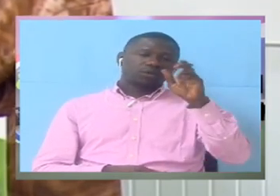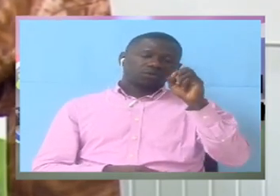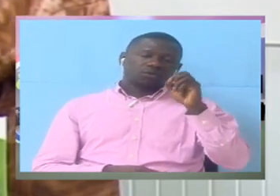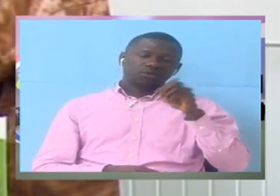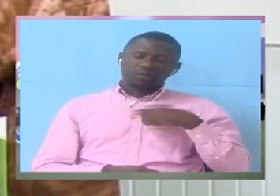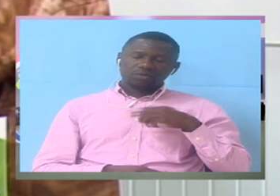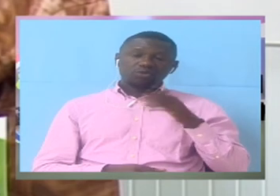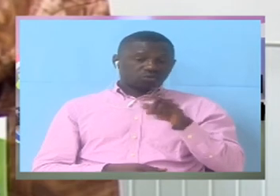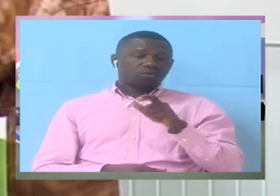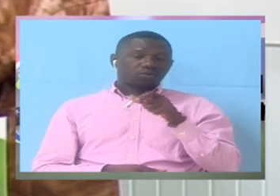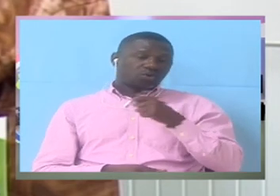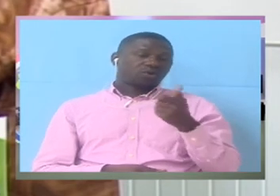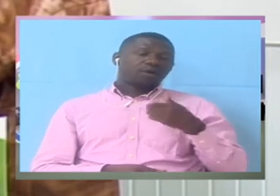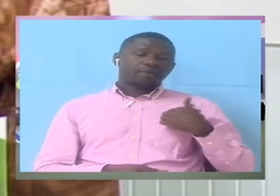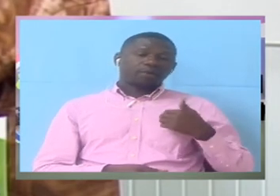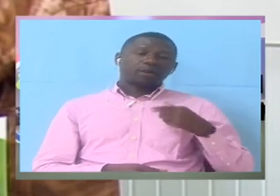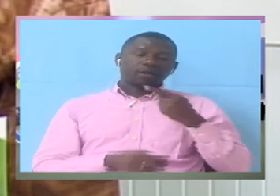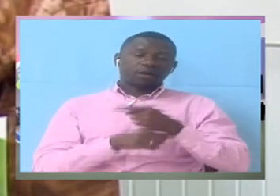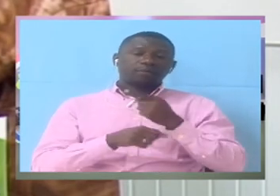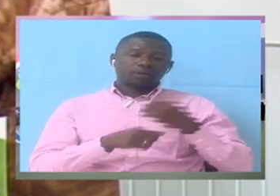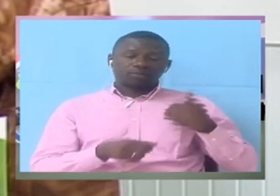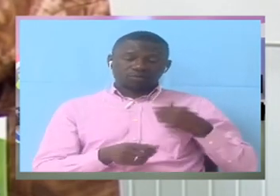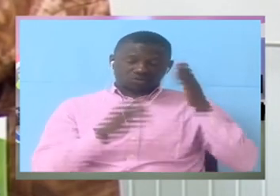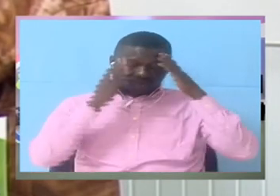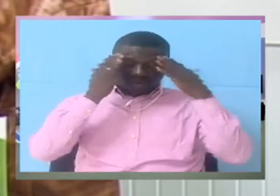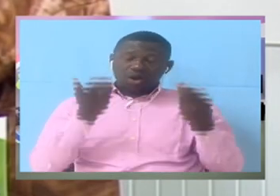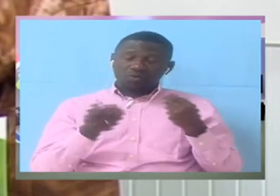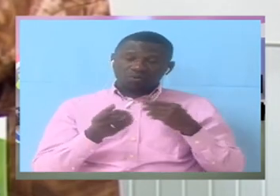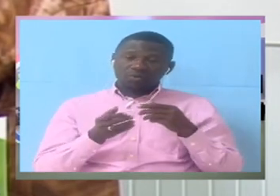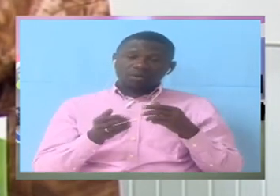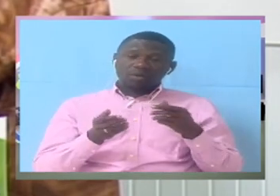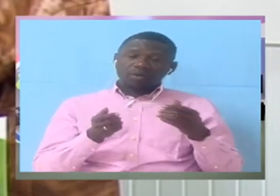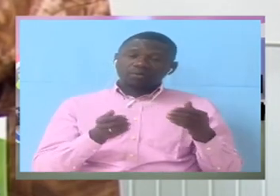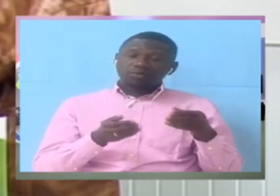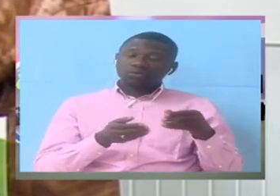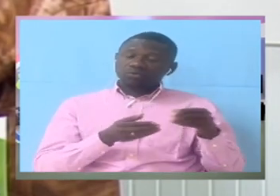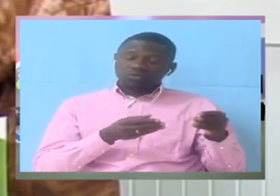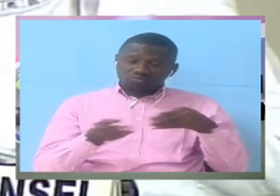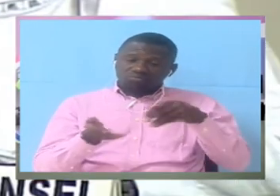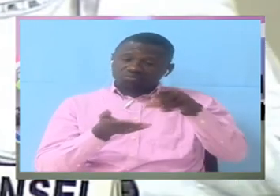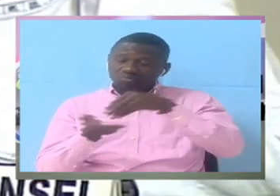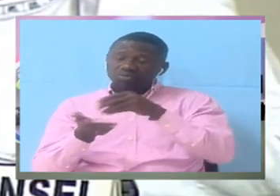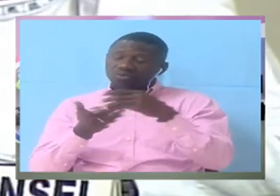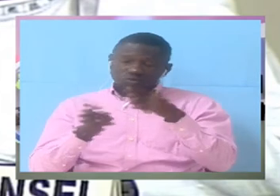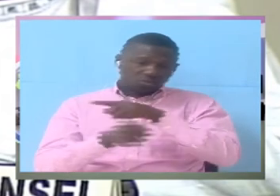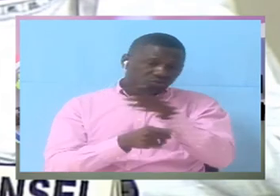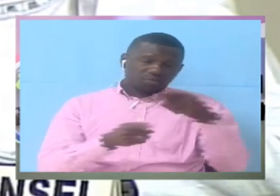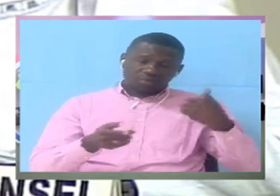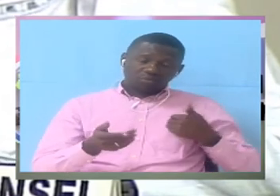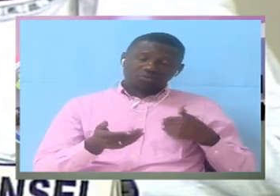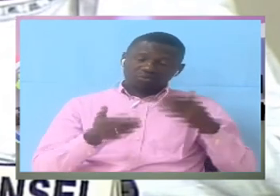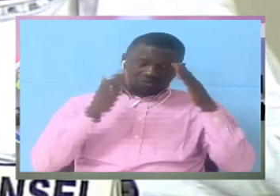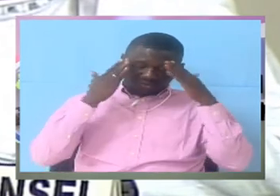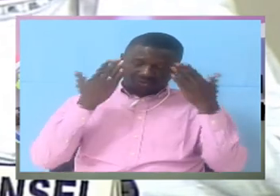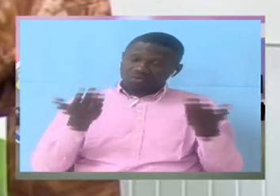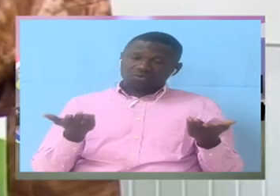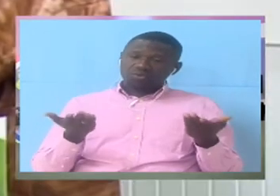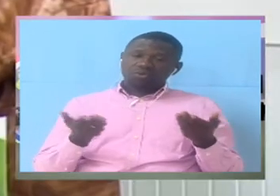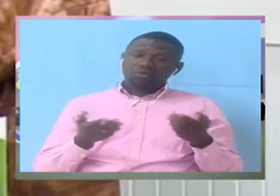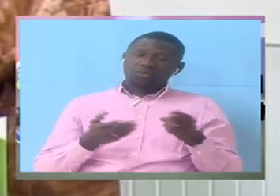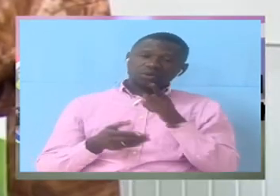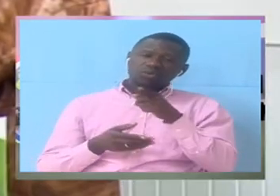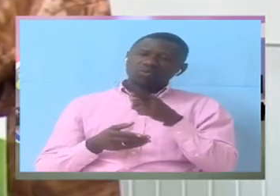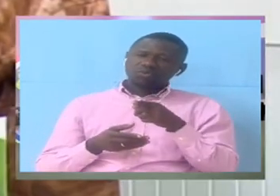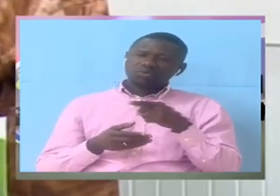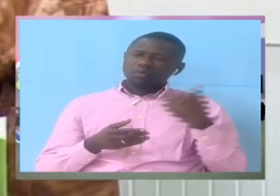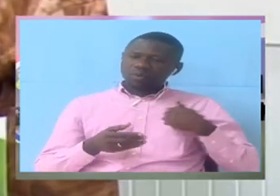some were Gambians, but I don't know how he mobilized those people. Were they also ex-soldiers? No,